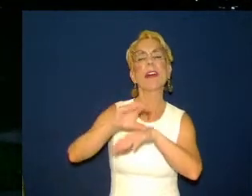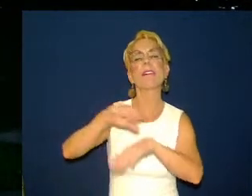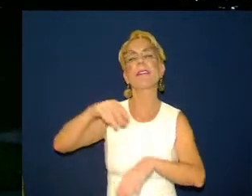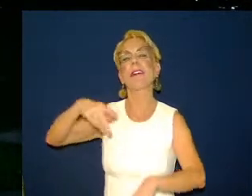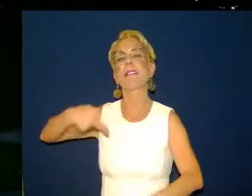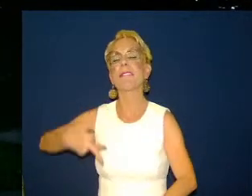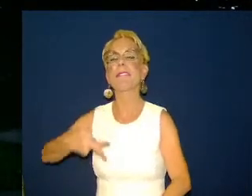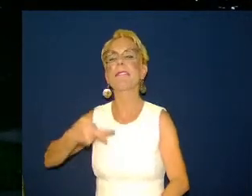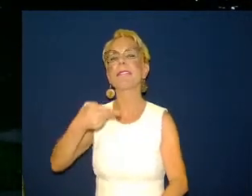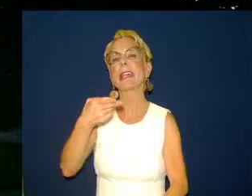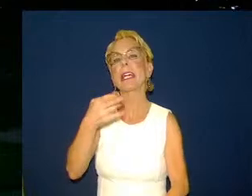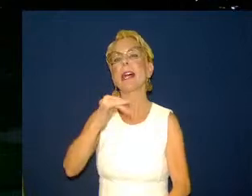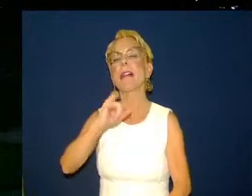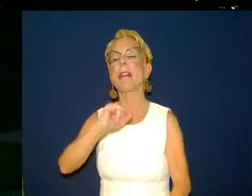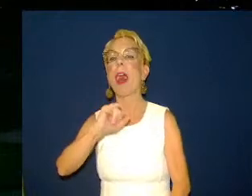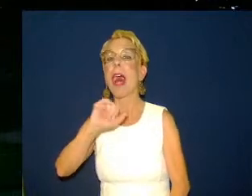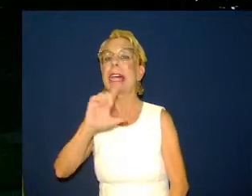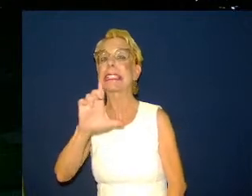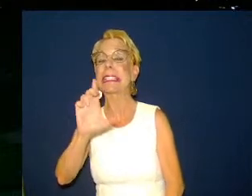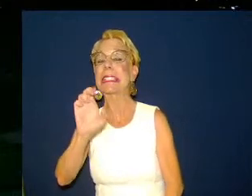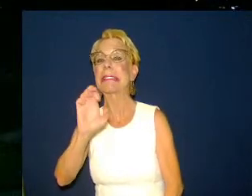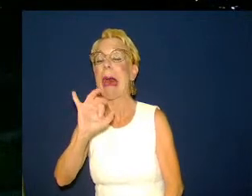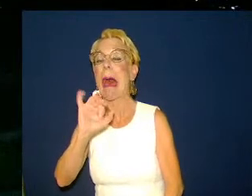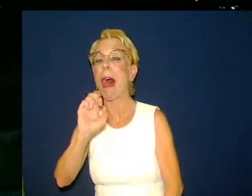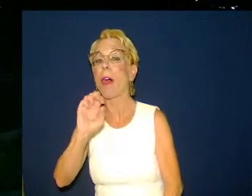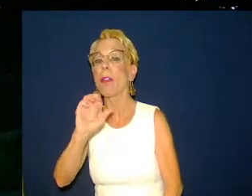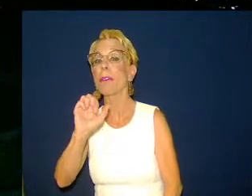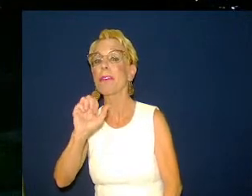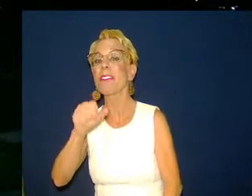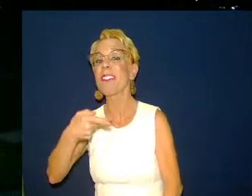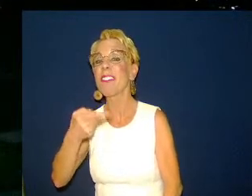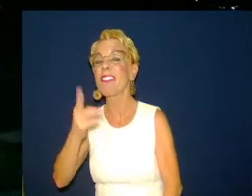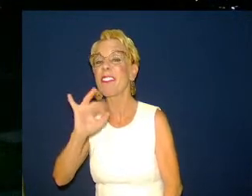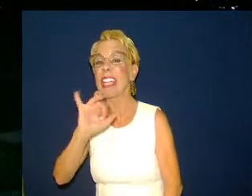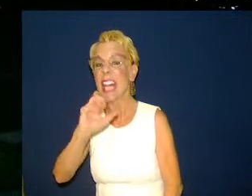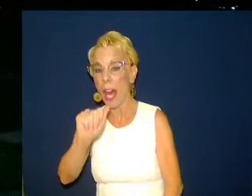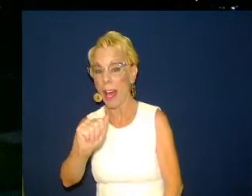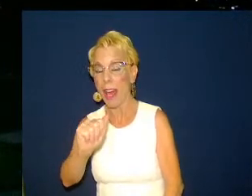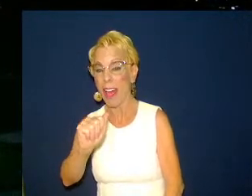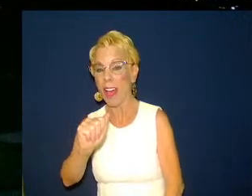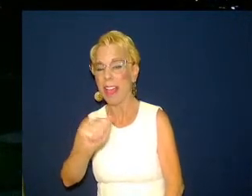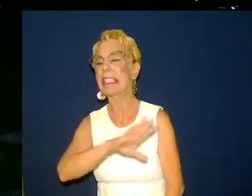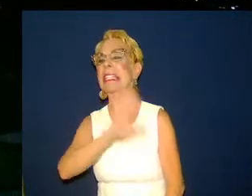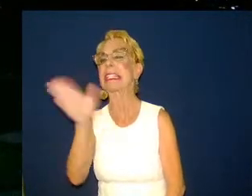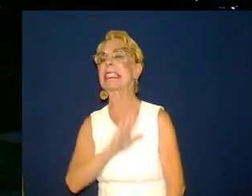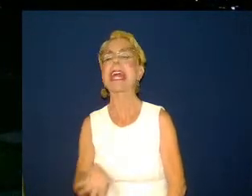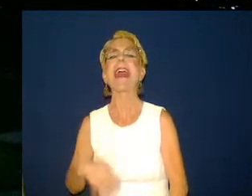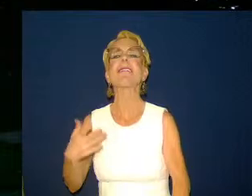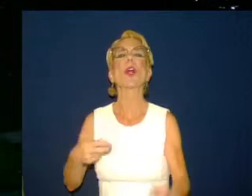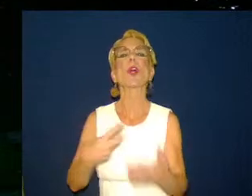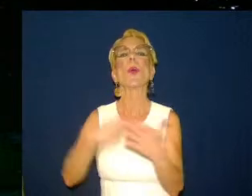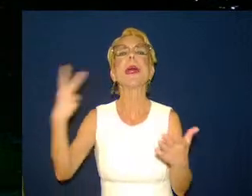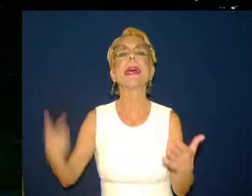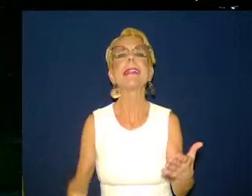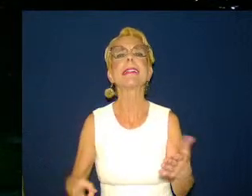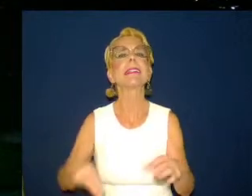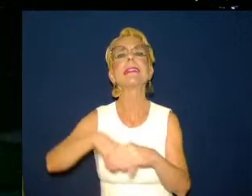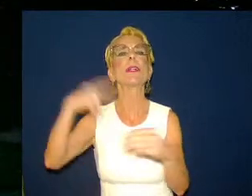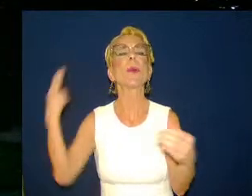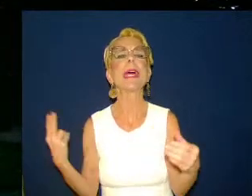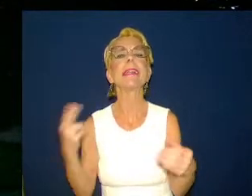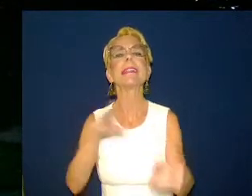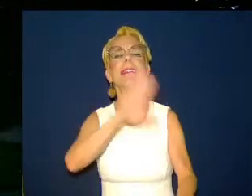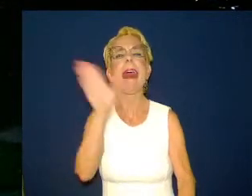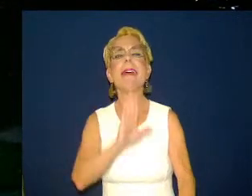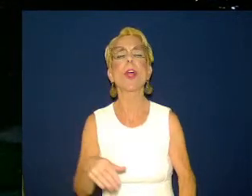all kinds of things going against them, and they persevered. In other words, watch this. We live in a time that